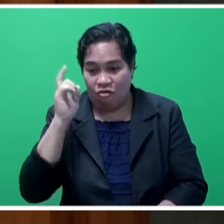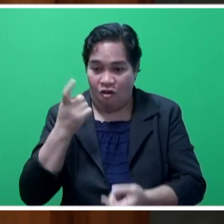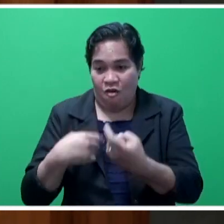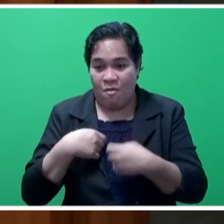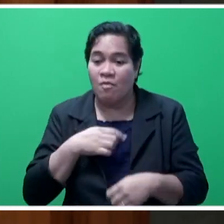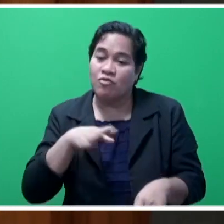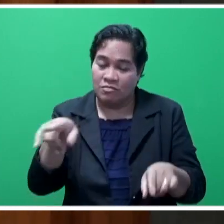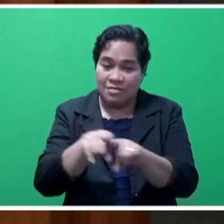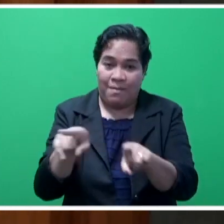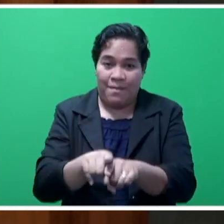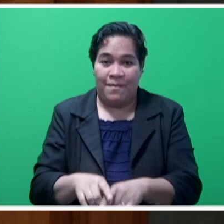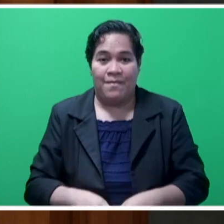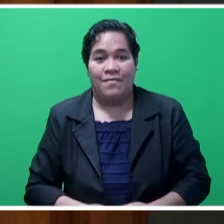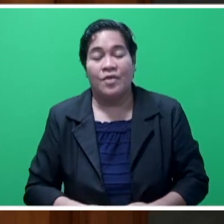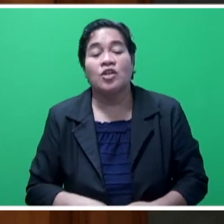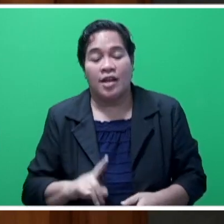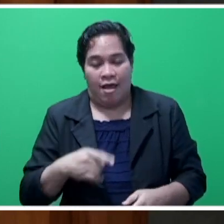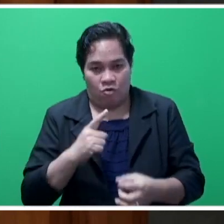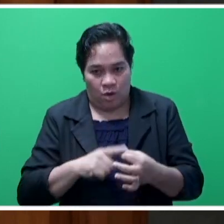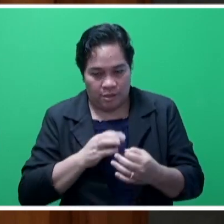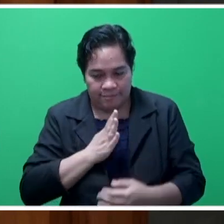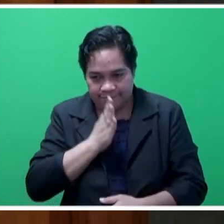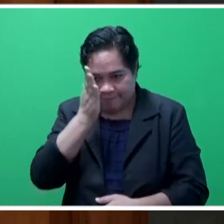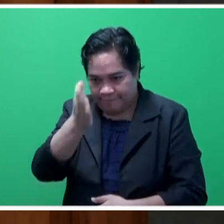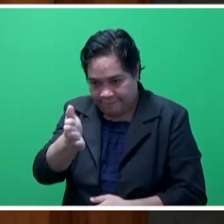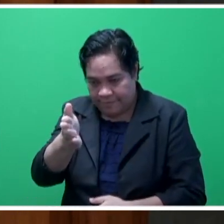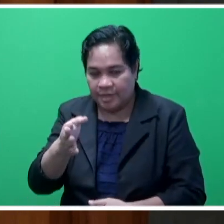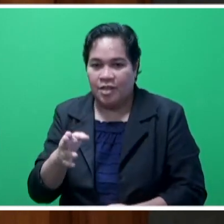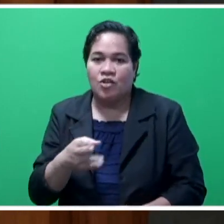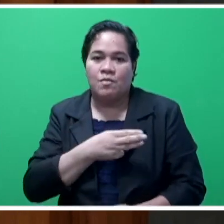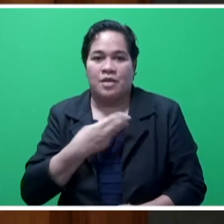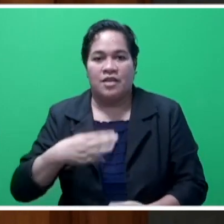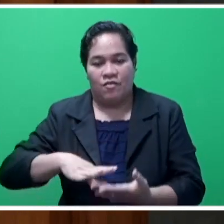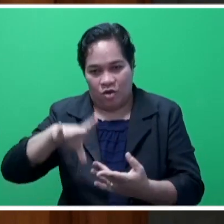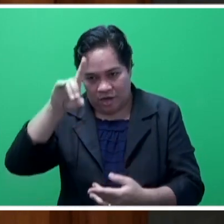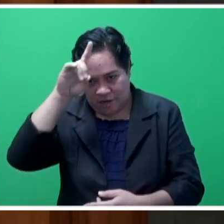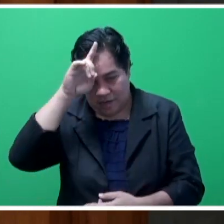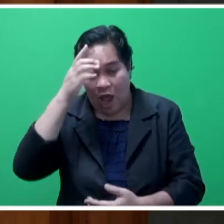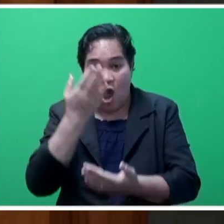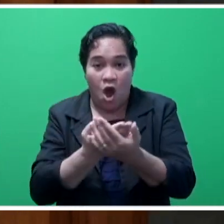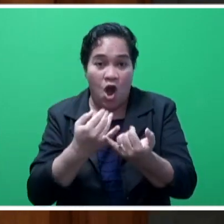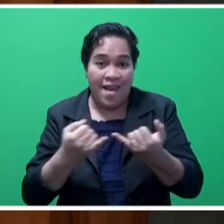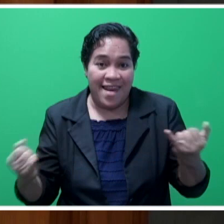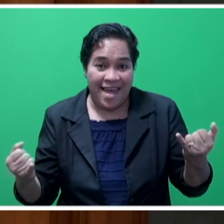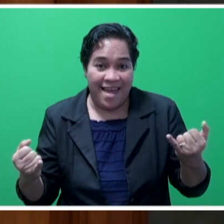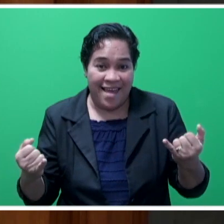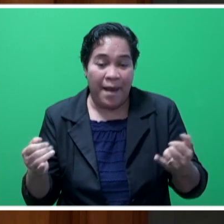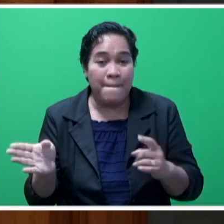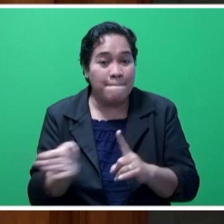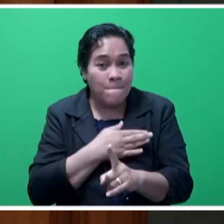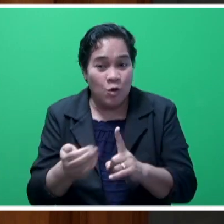the question back to the Honourable Minister for Education, Attorney General, is about online bullying and what it is that